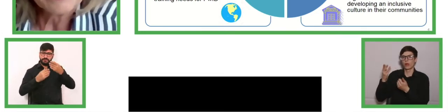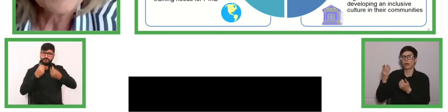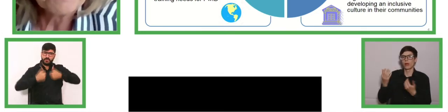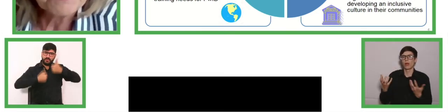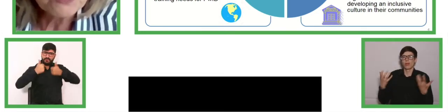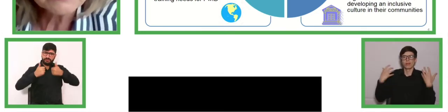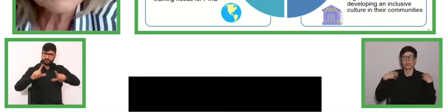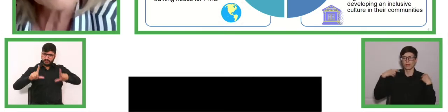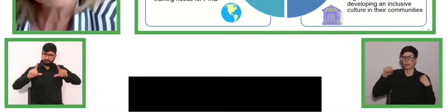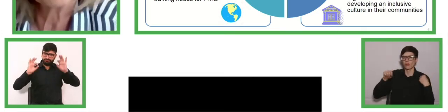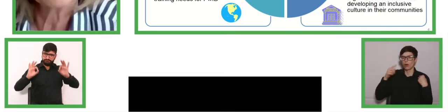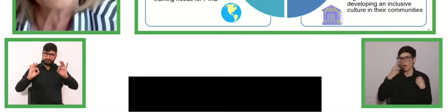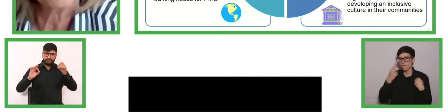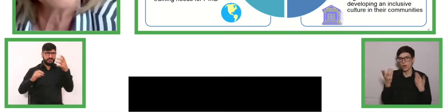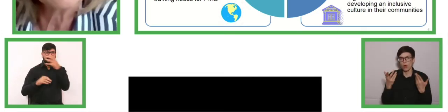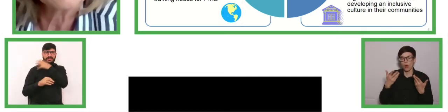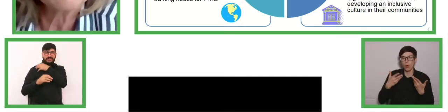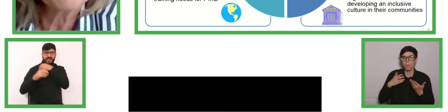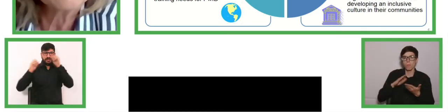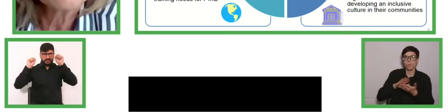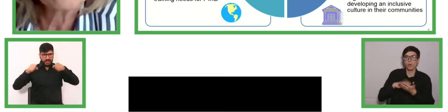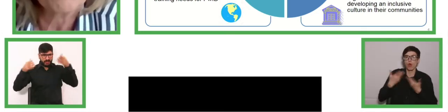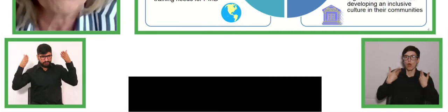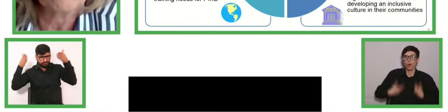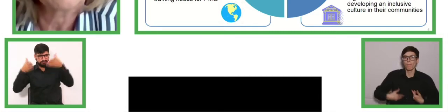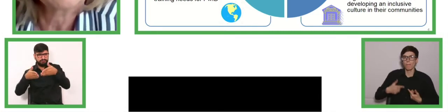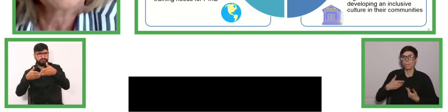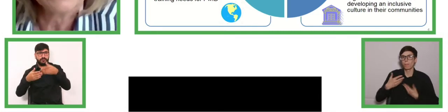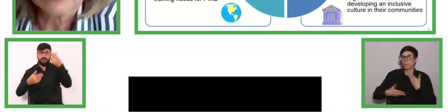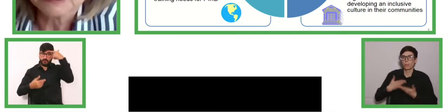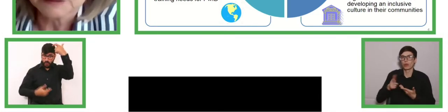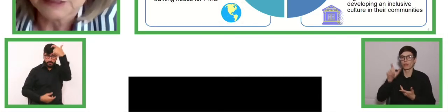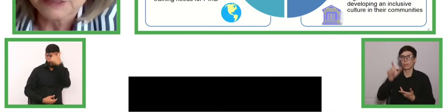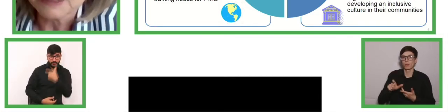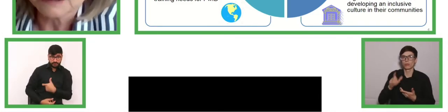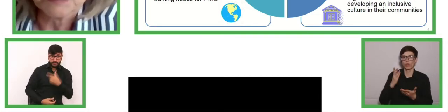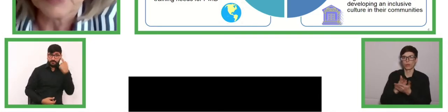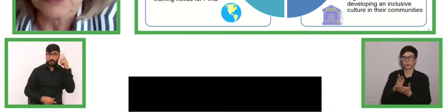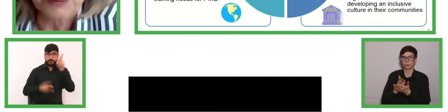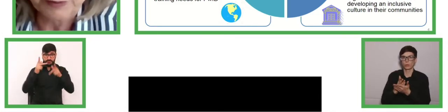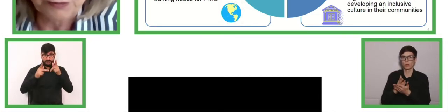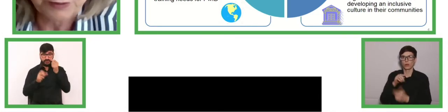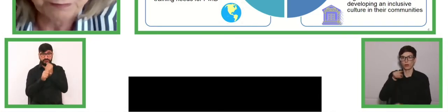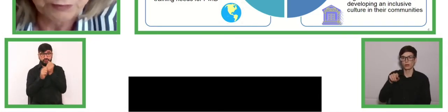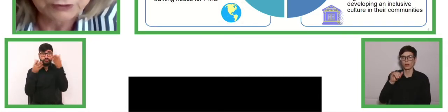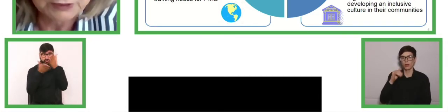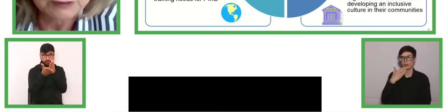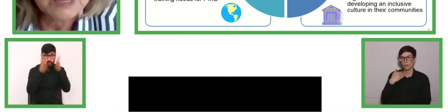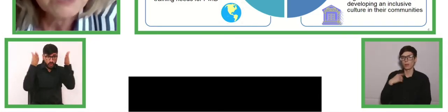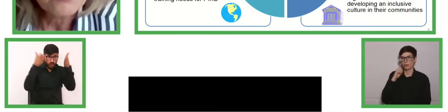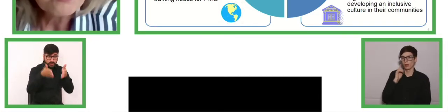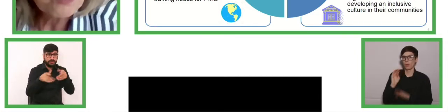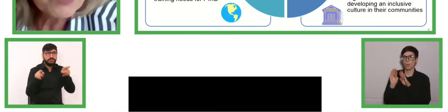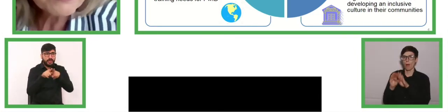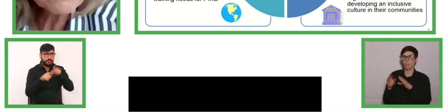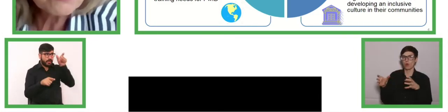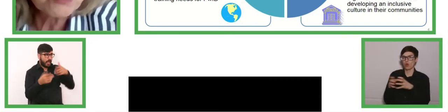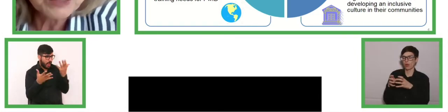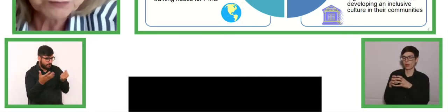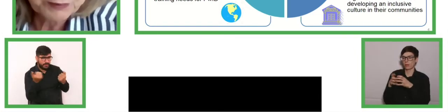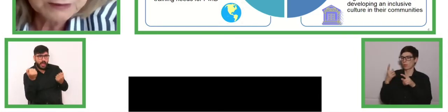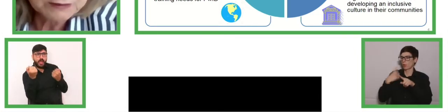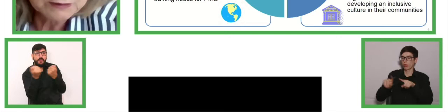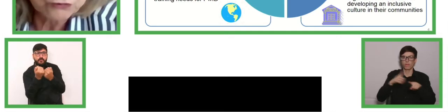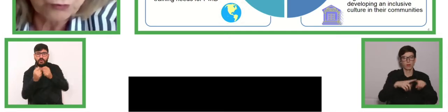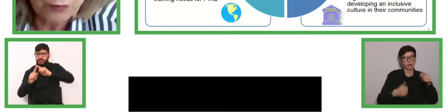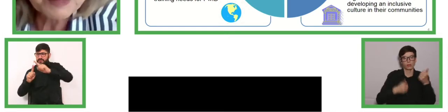with a multidisciplinary team support. That is very, very important. Well,